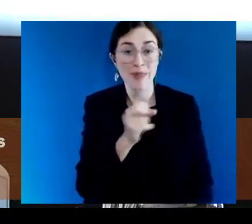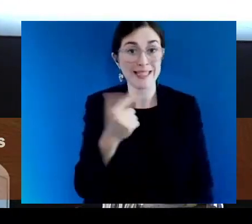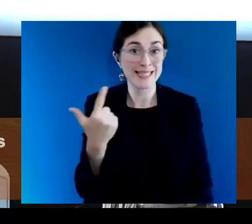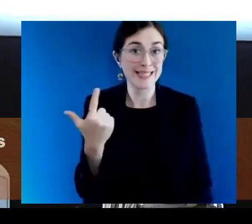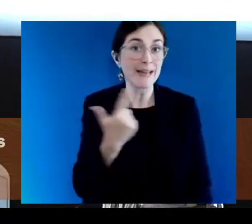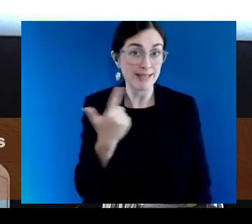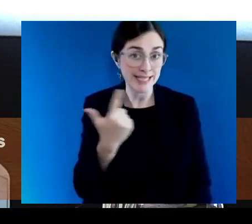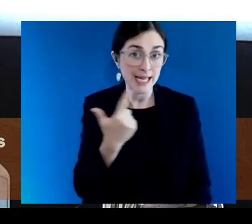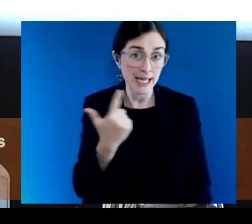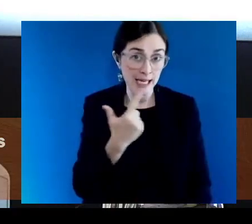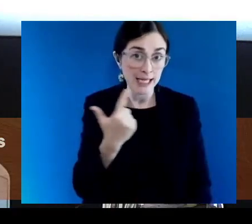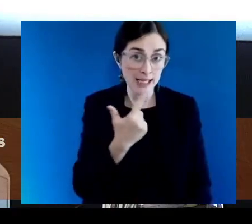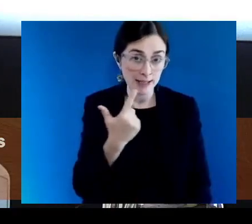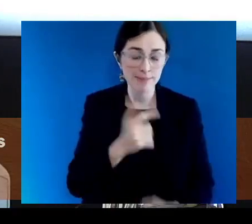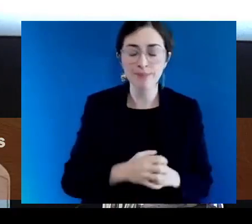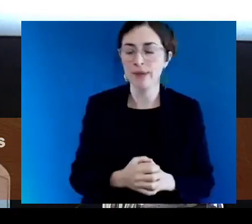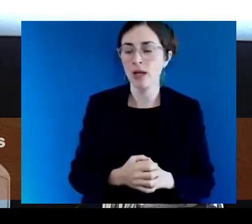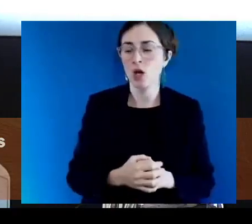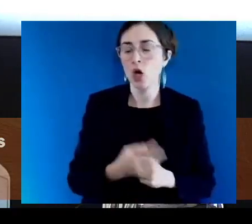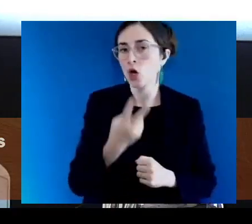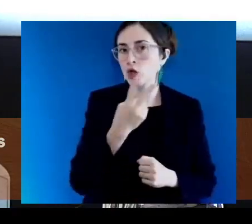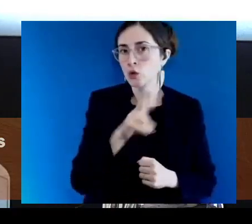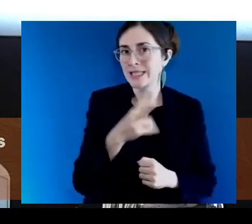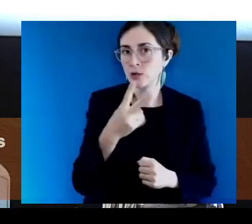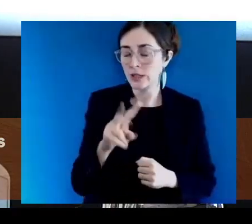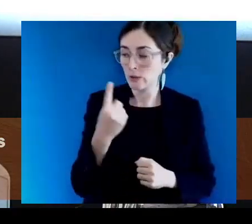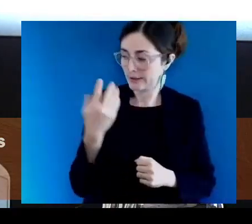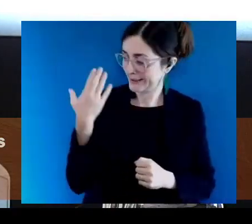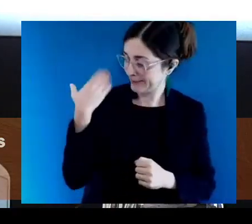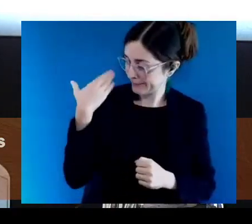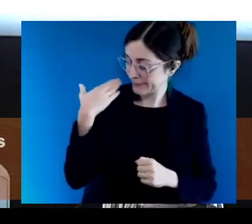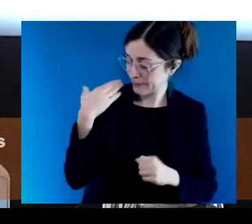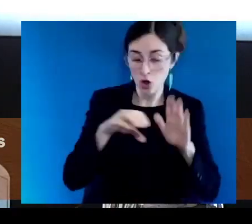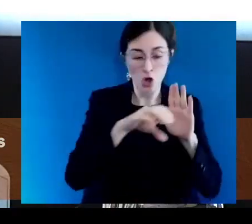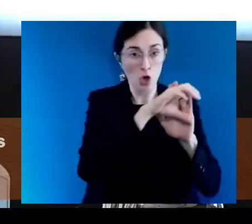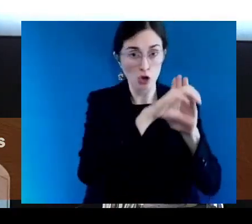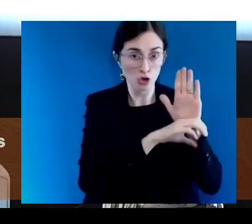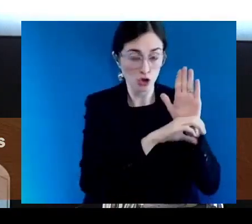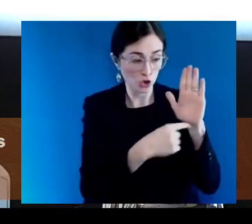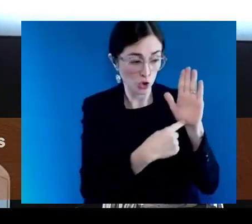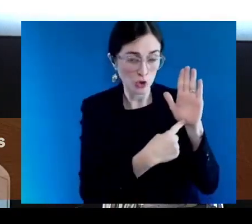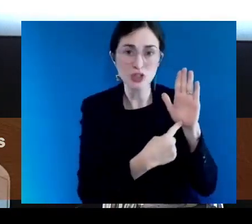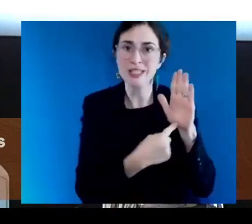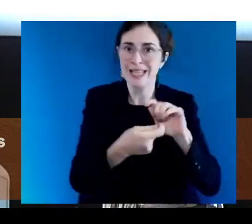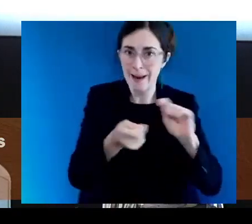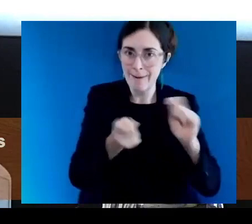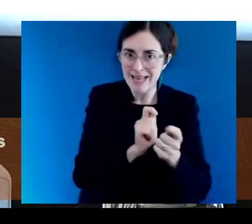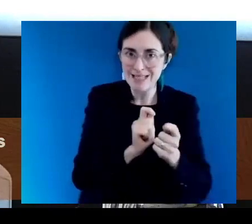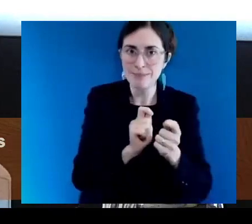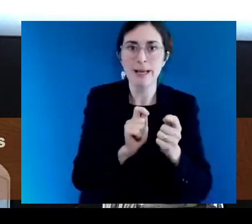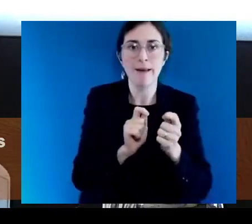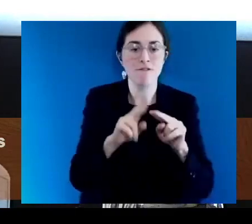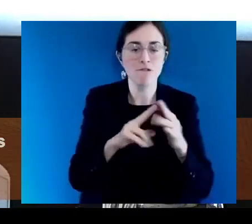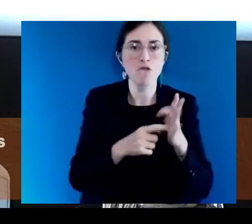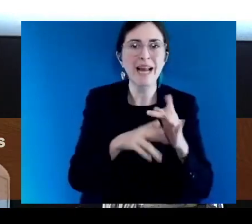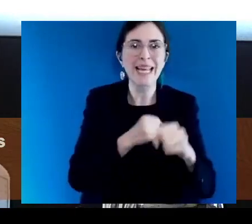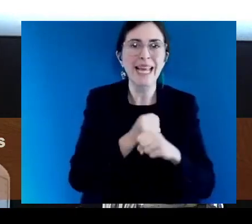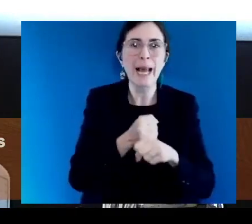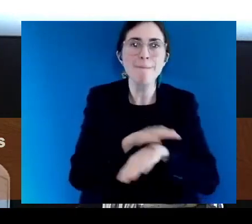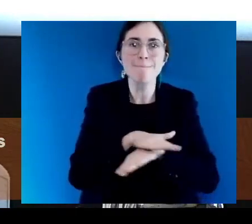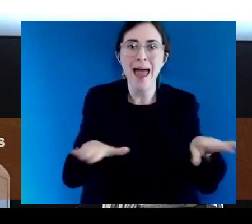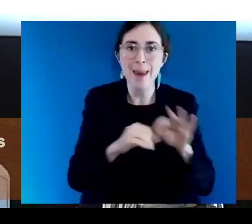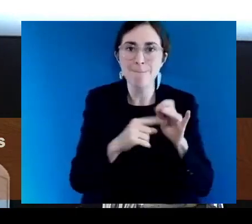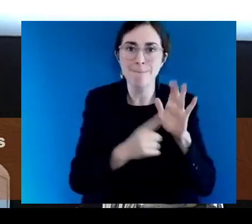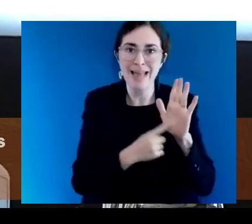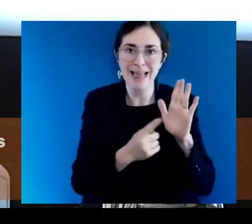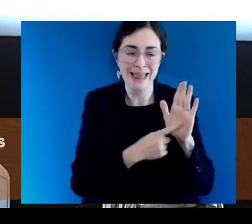2017. And in 2021, the Constitution Amendment Fracking Ban Bill of 2020, which was when it was